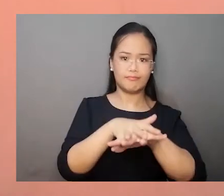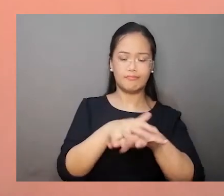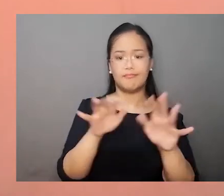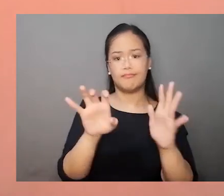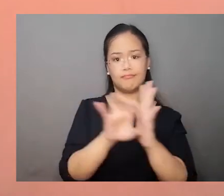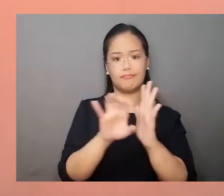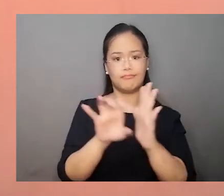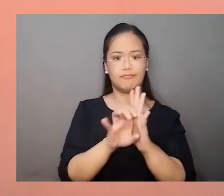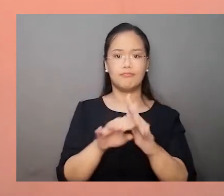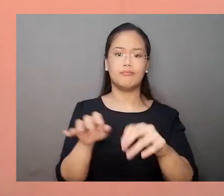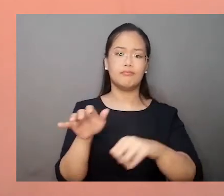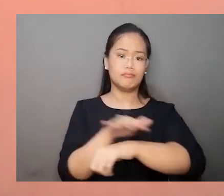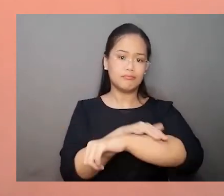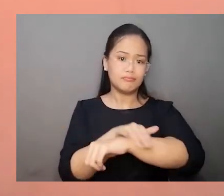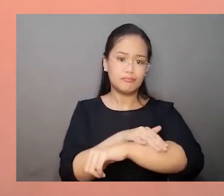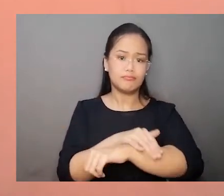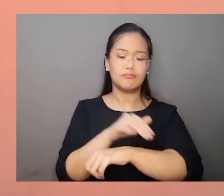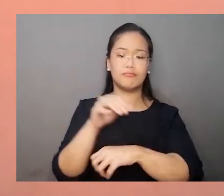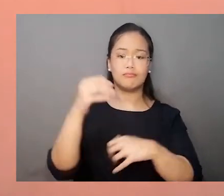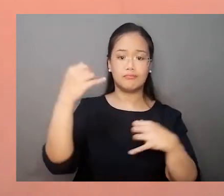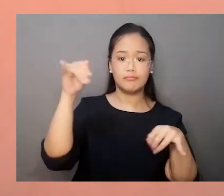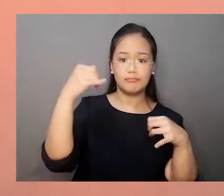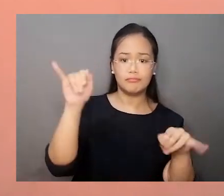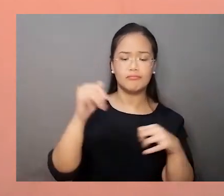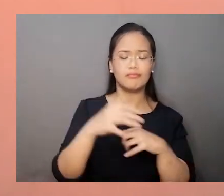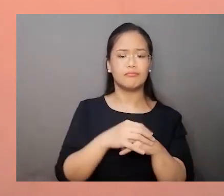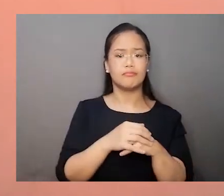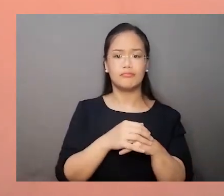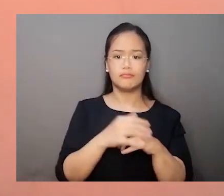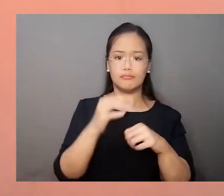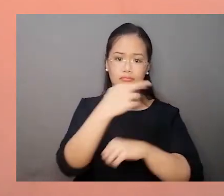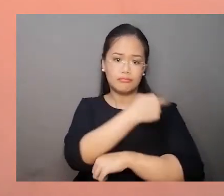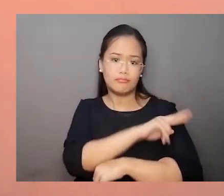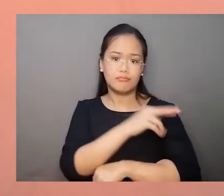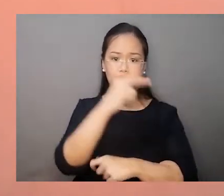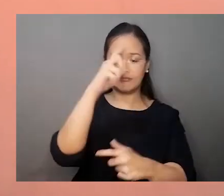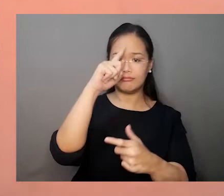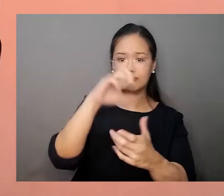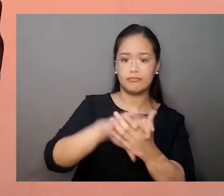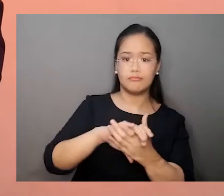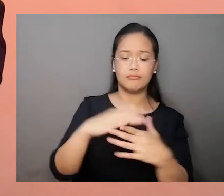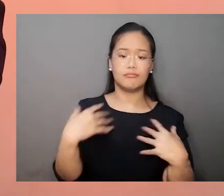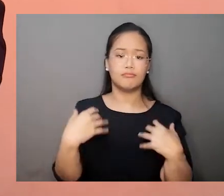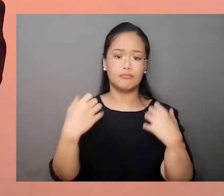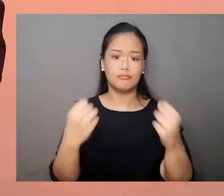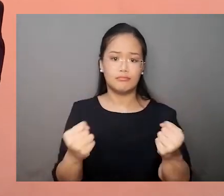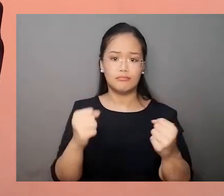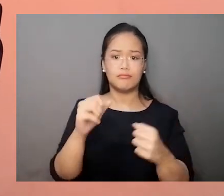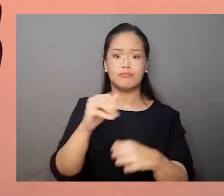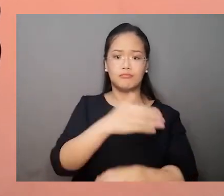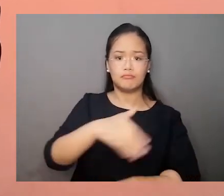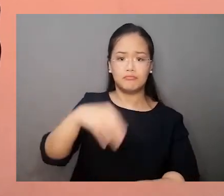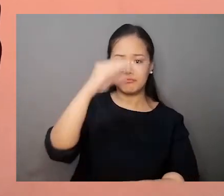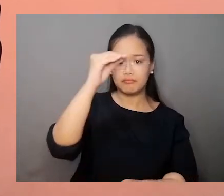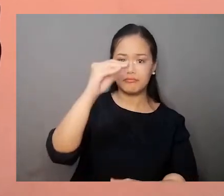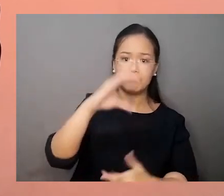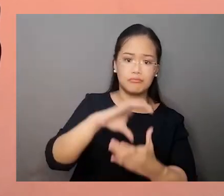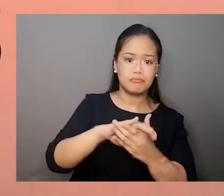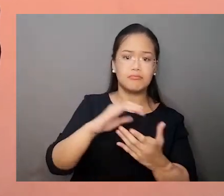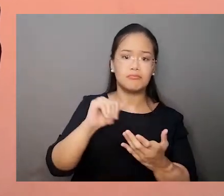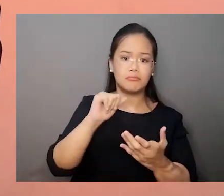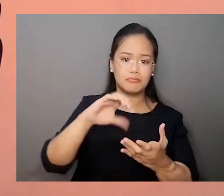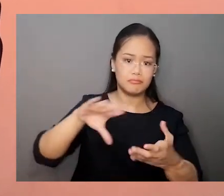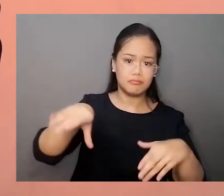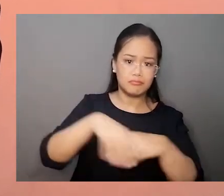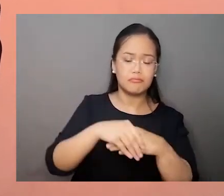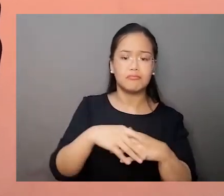race, ethnicity, religion, belief, health, status, age, class,